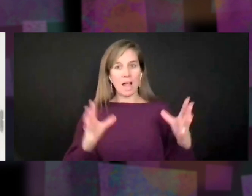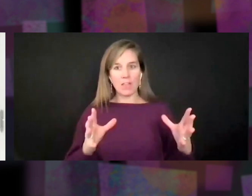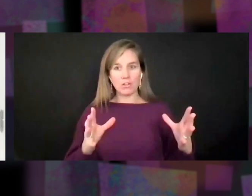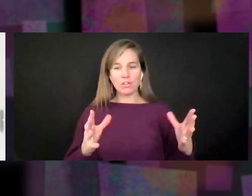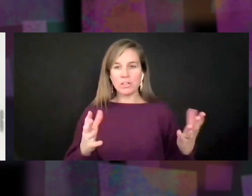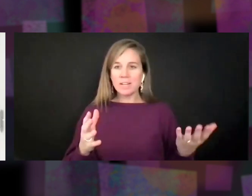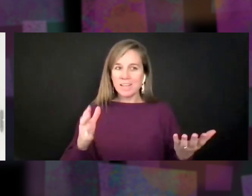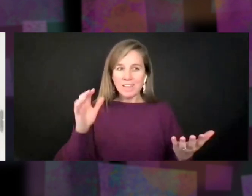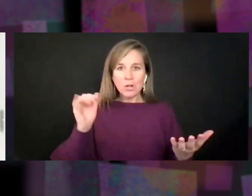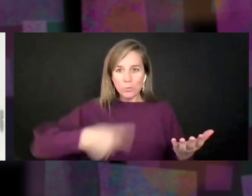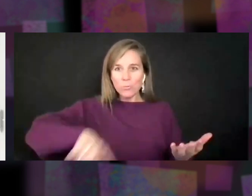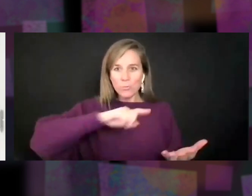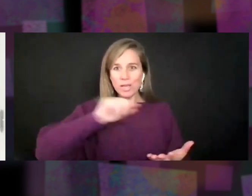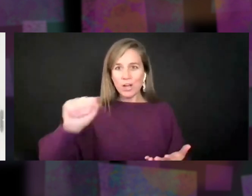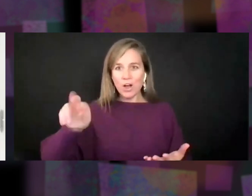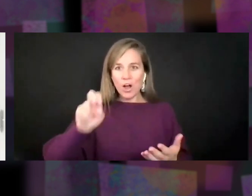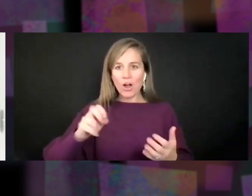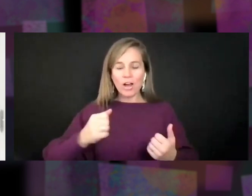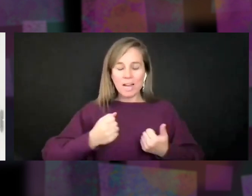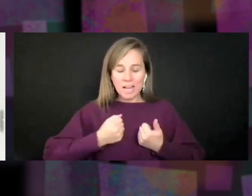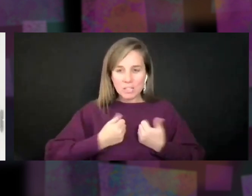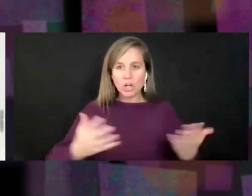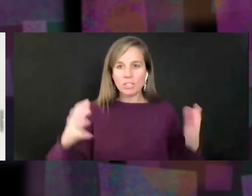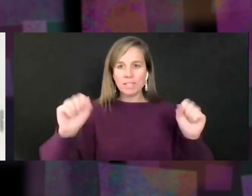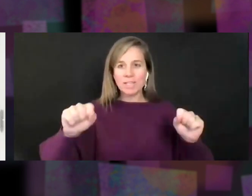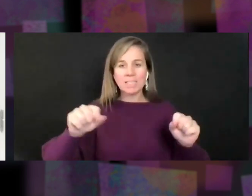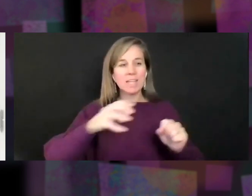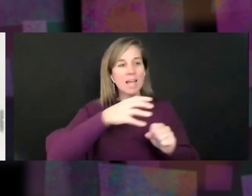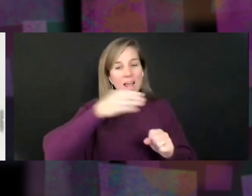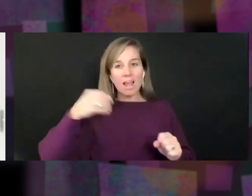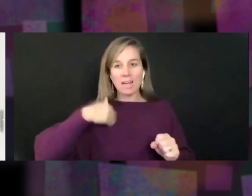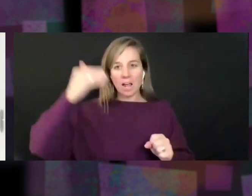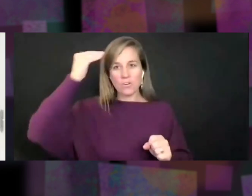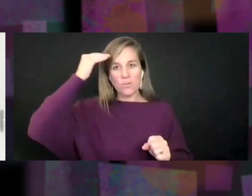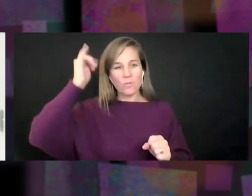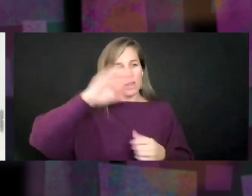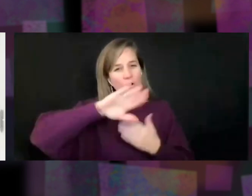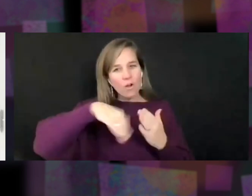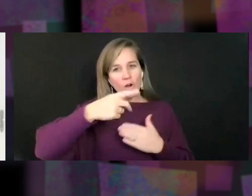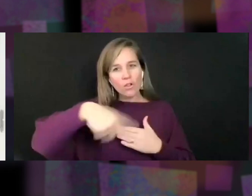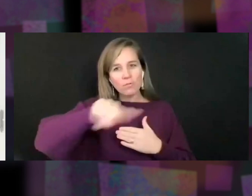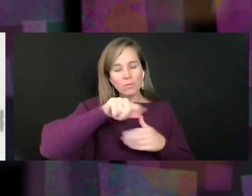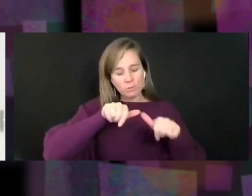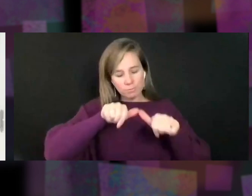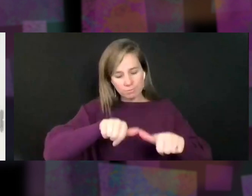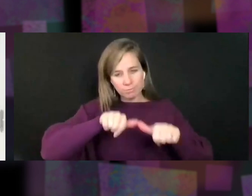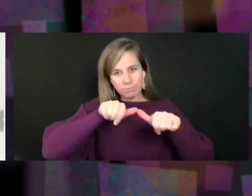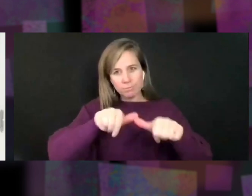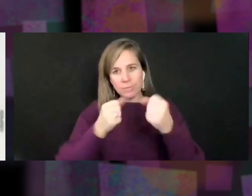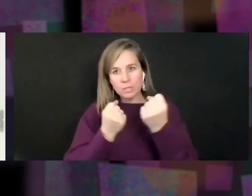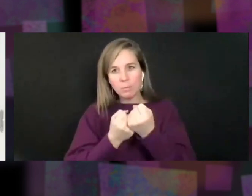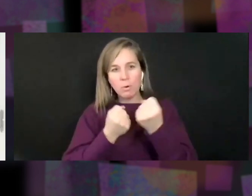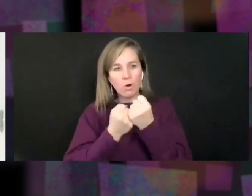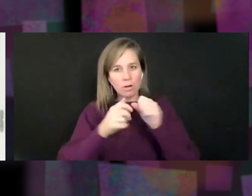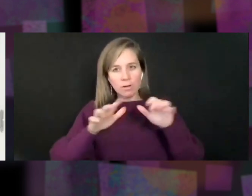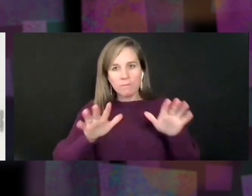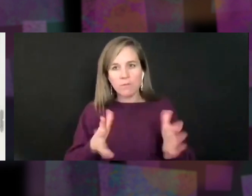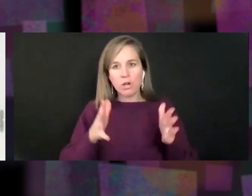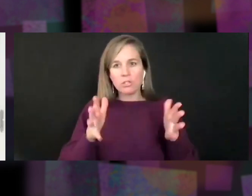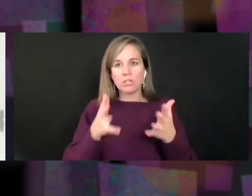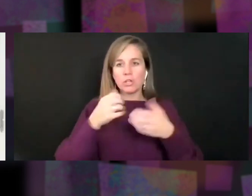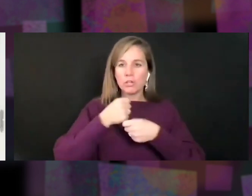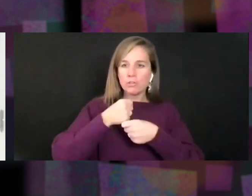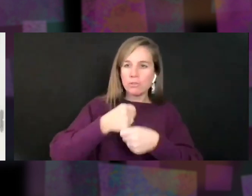this exhaustion, I also know that all of you continue to support, foster,